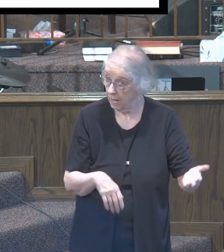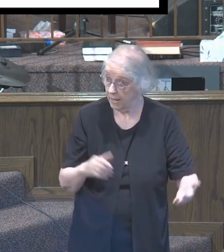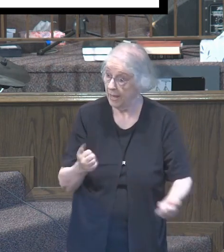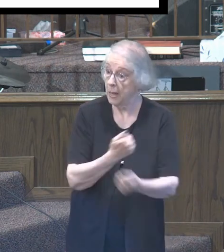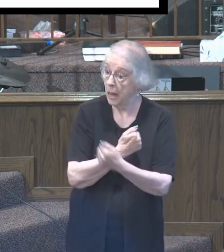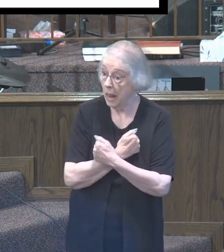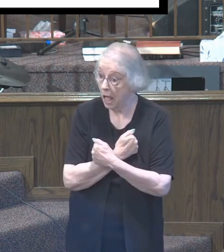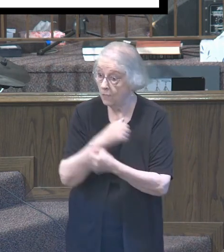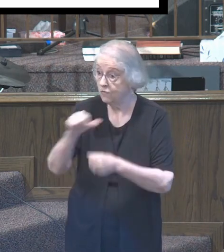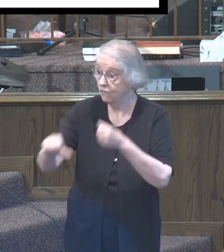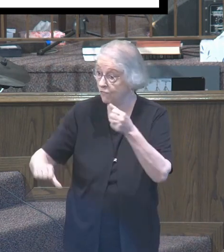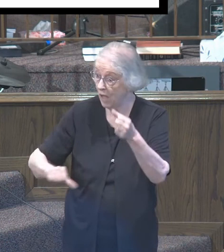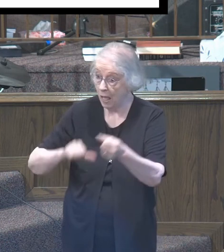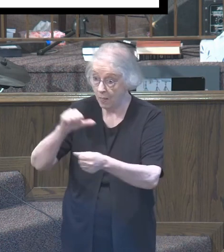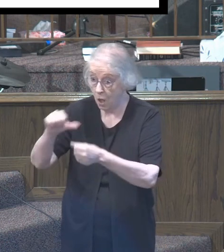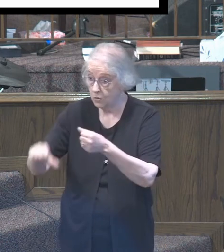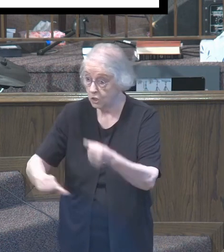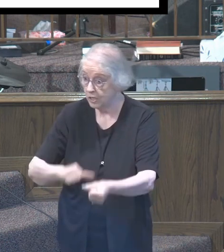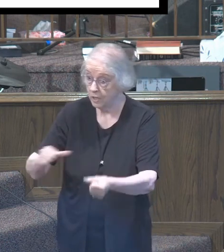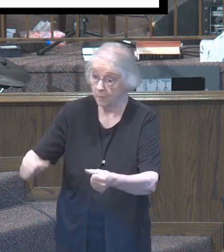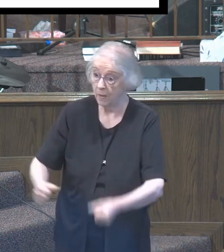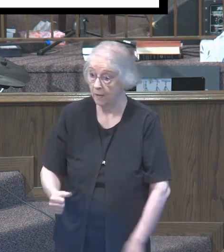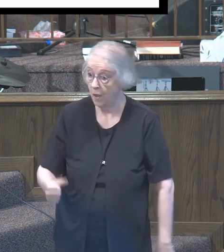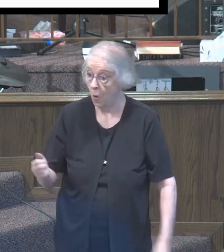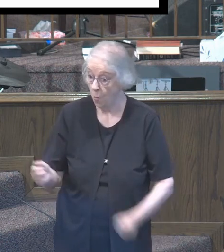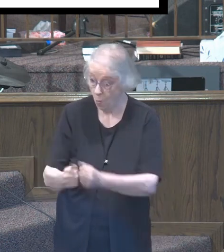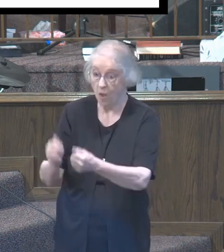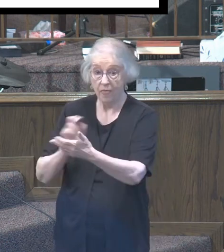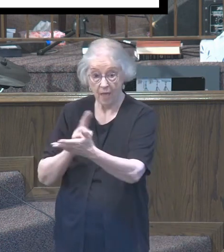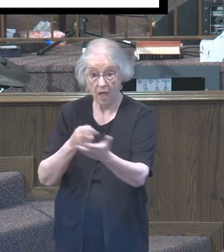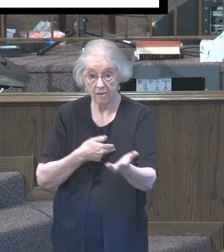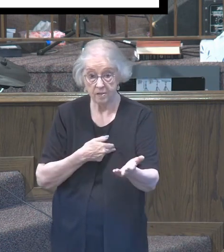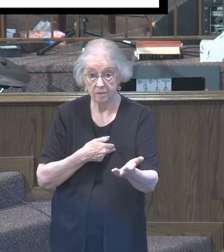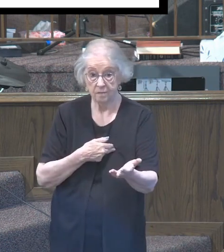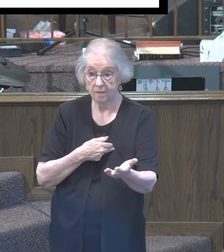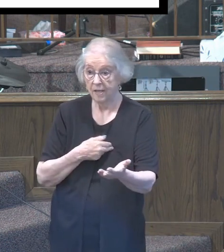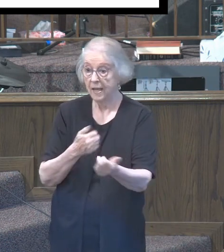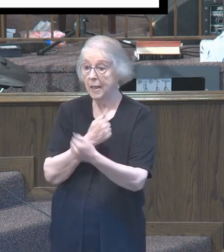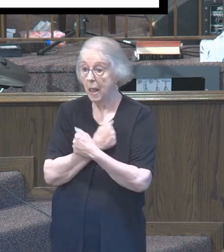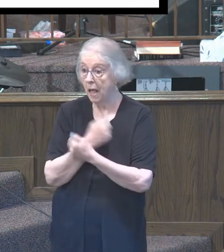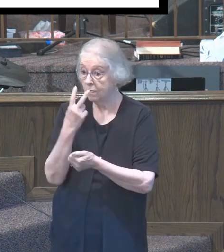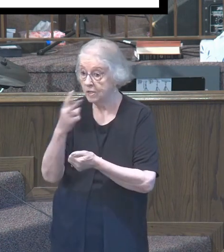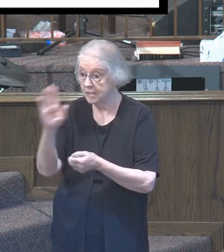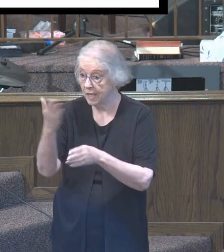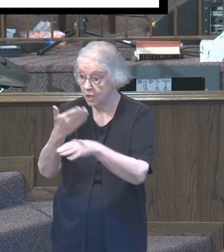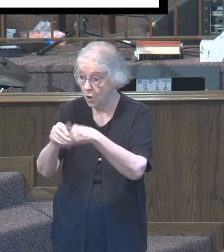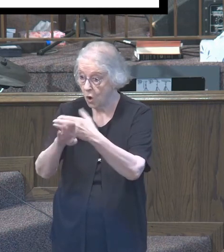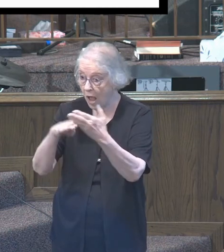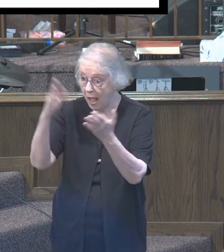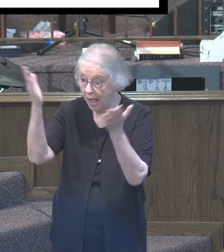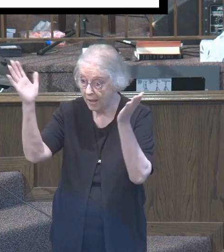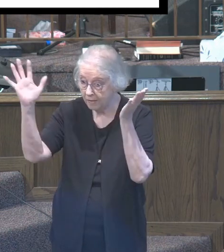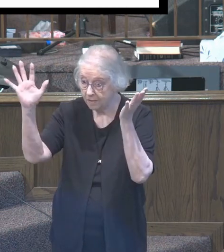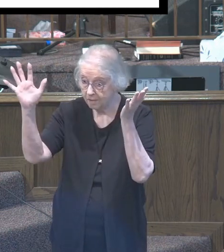character. Who preachers are is the main thing, not what they say. A genuine leader will